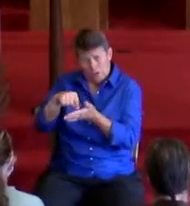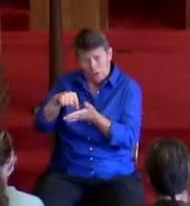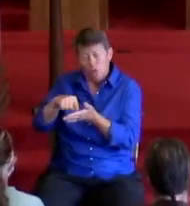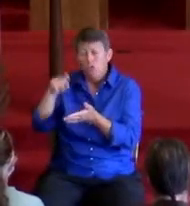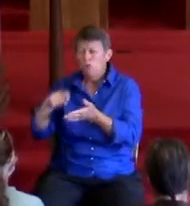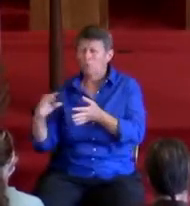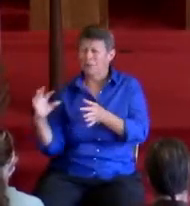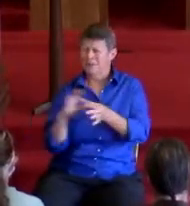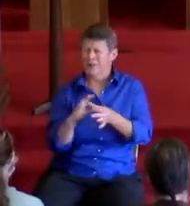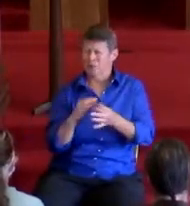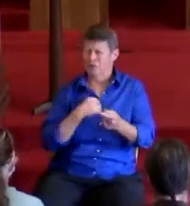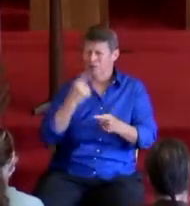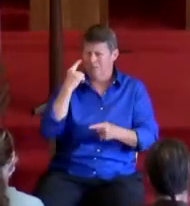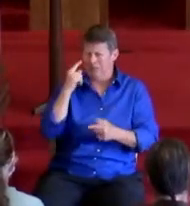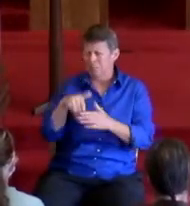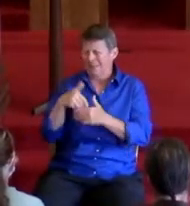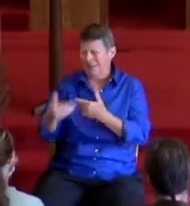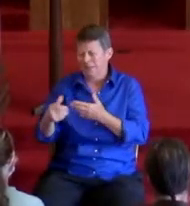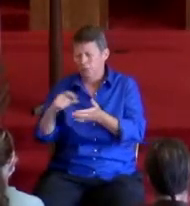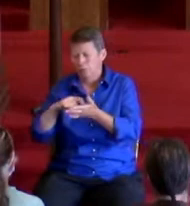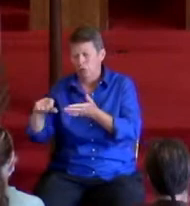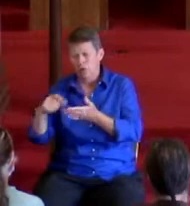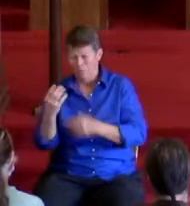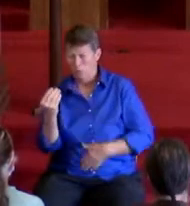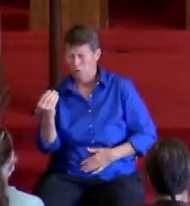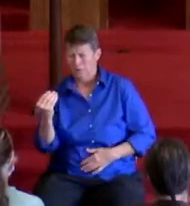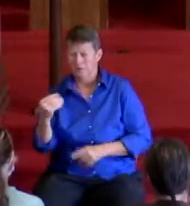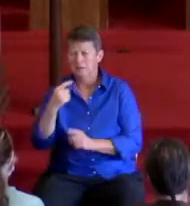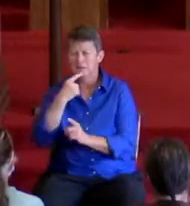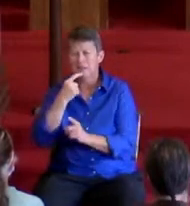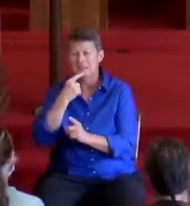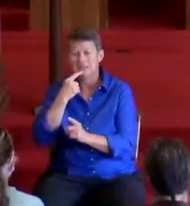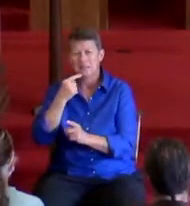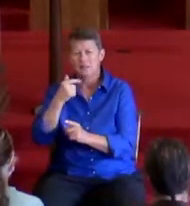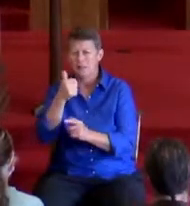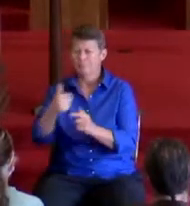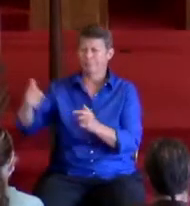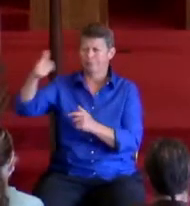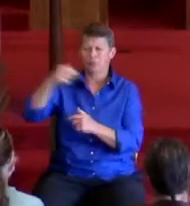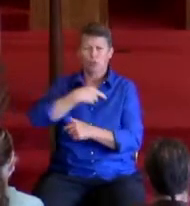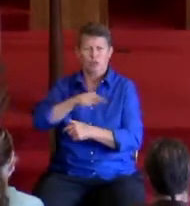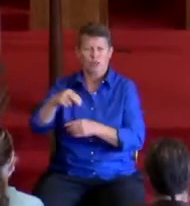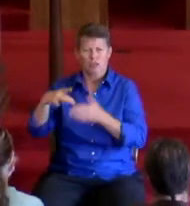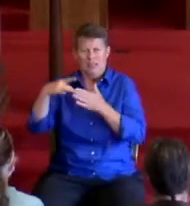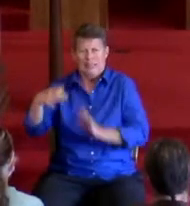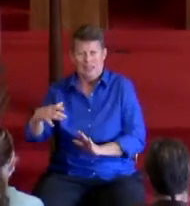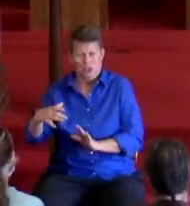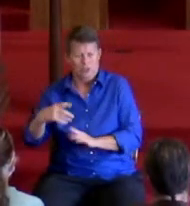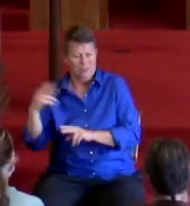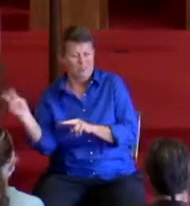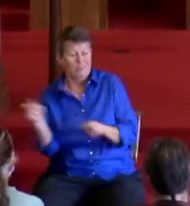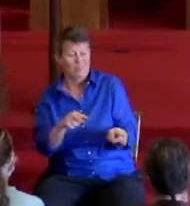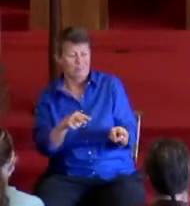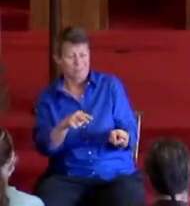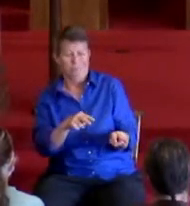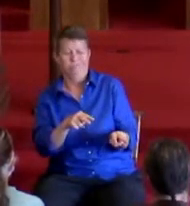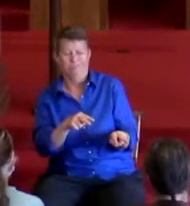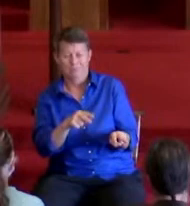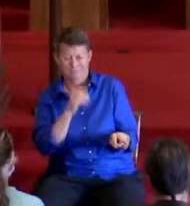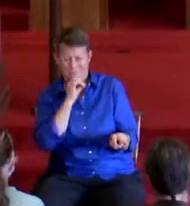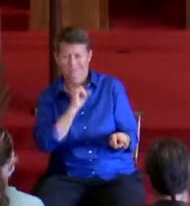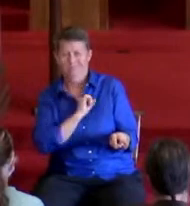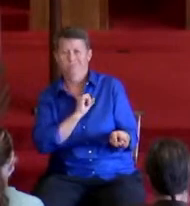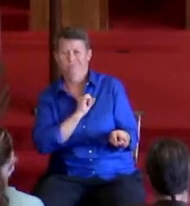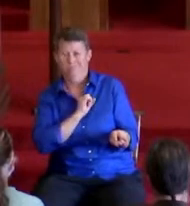the reading, it says, the Pharisees heard all this and sneered at